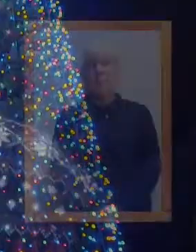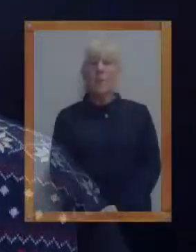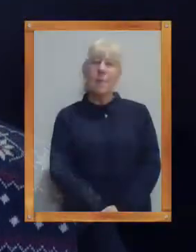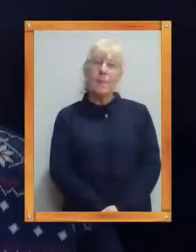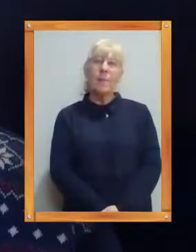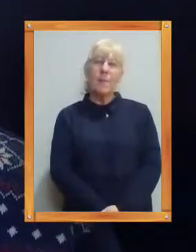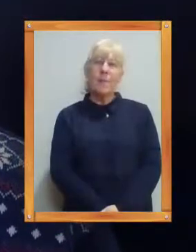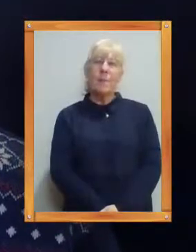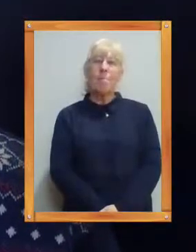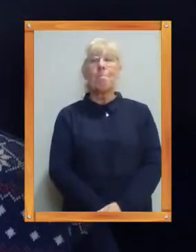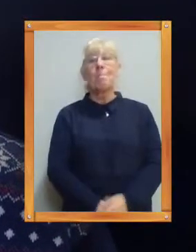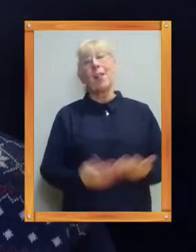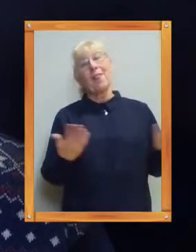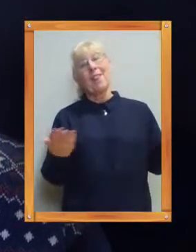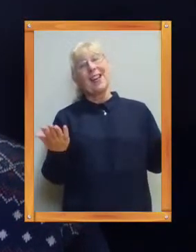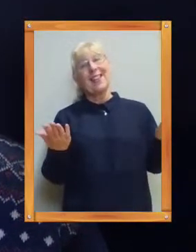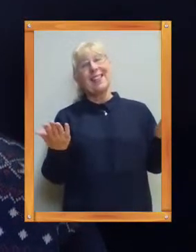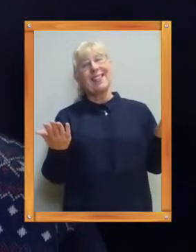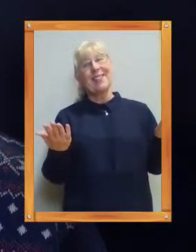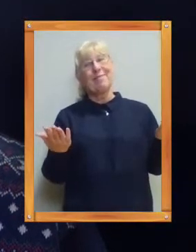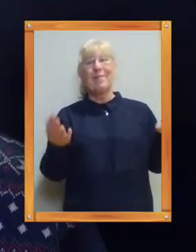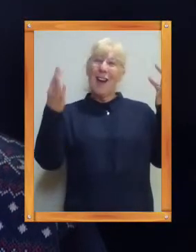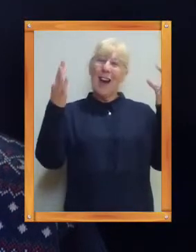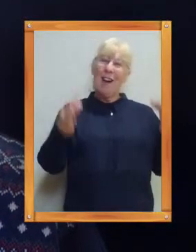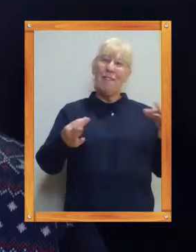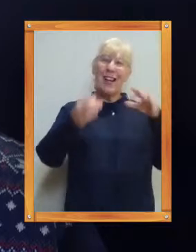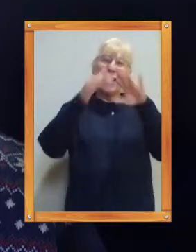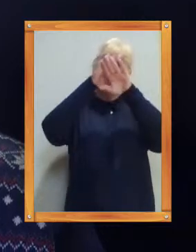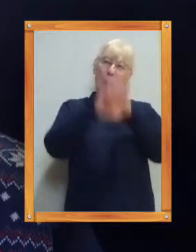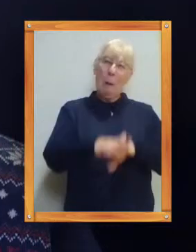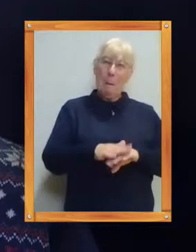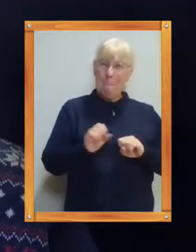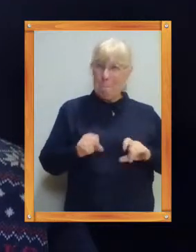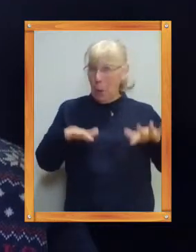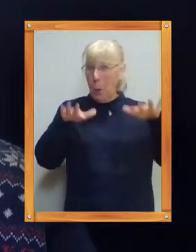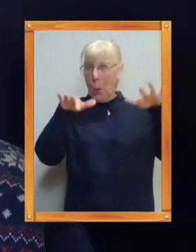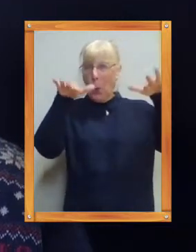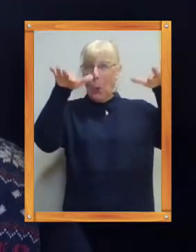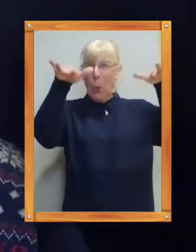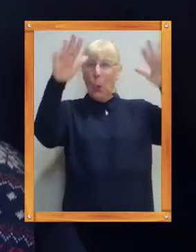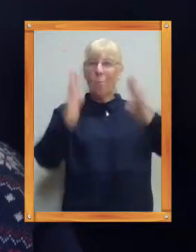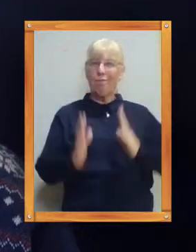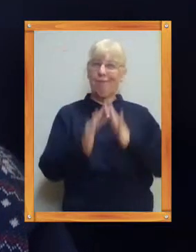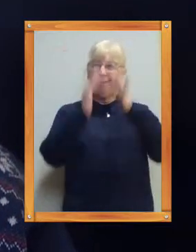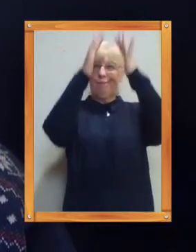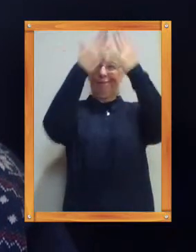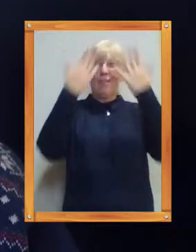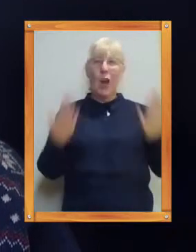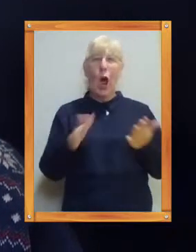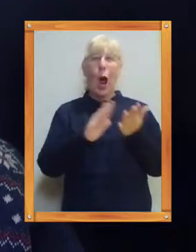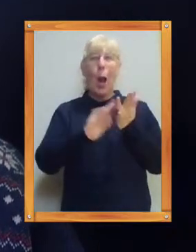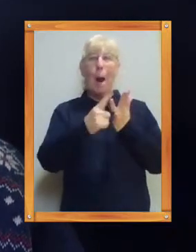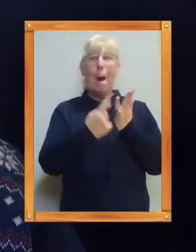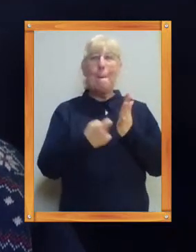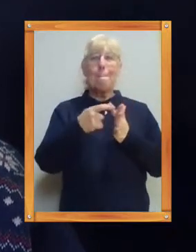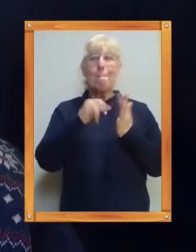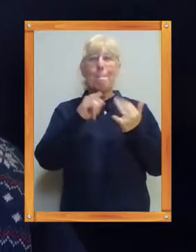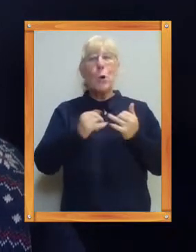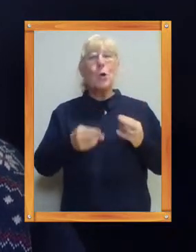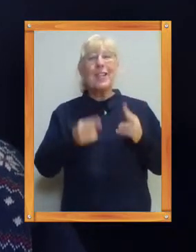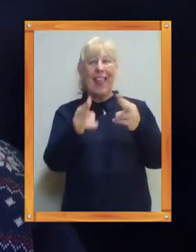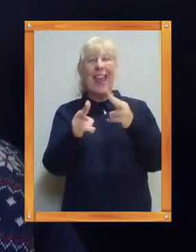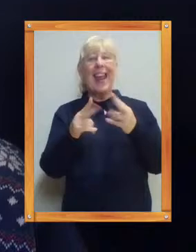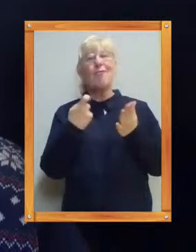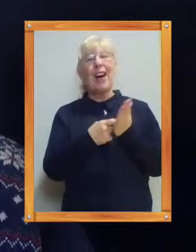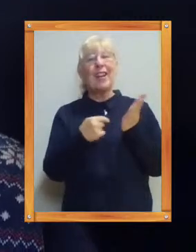There you have it. The lights are officially on here tonight at Moore's Lane in Randallstown. Thank you so much for tuning in for our live virtual switch on.